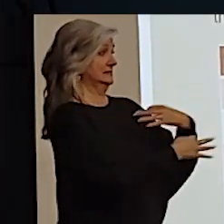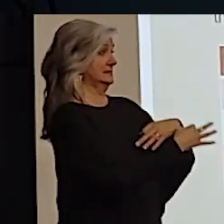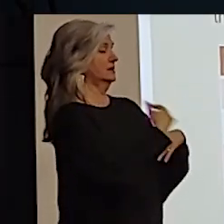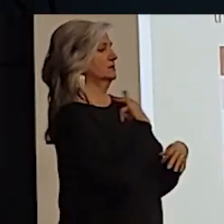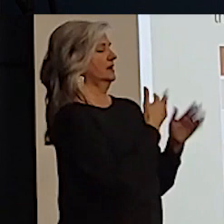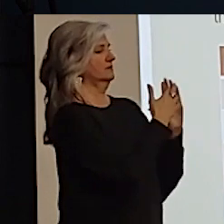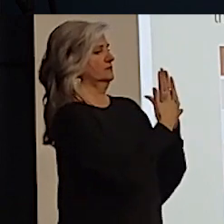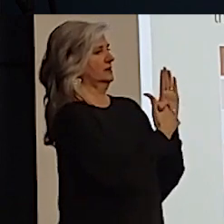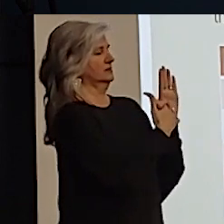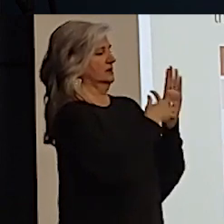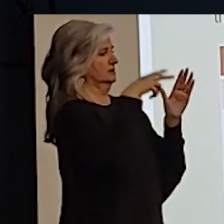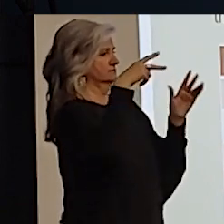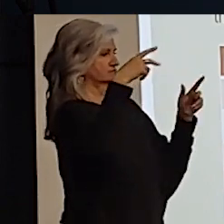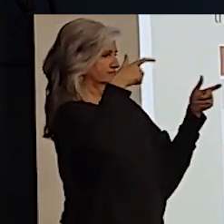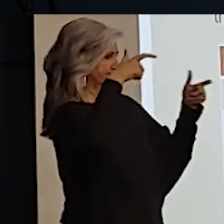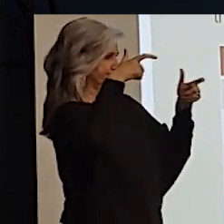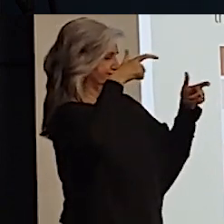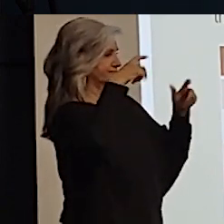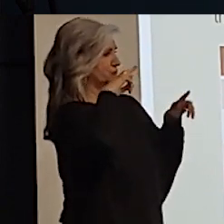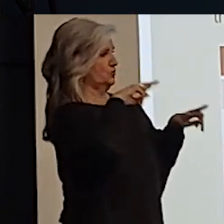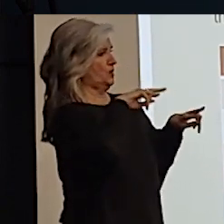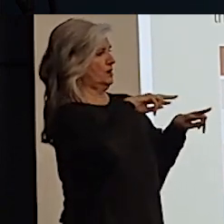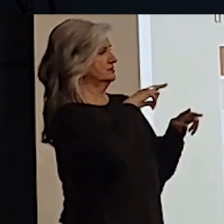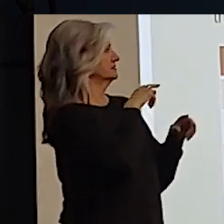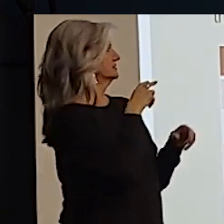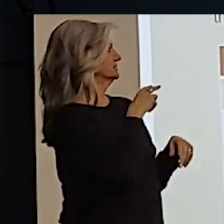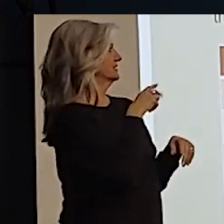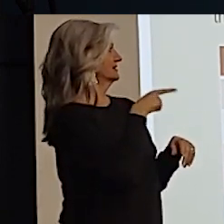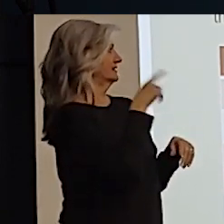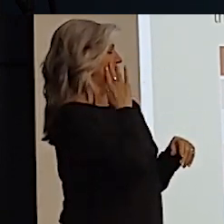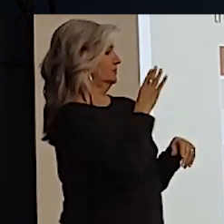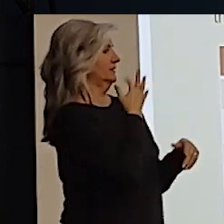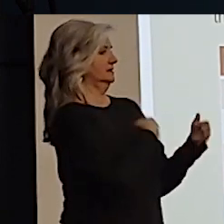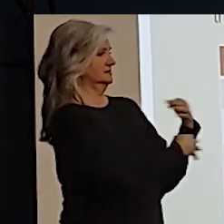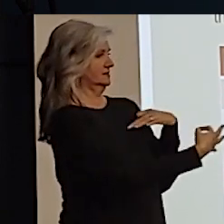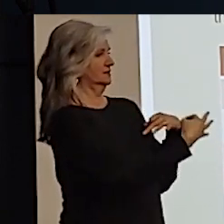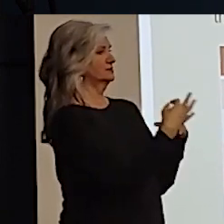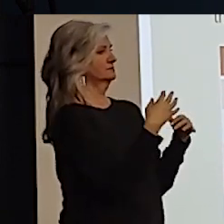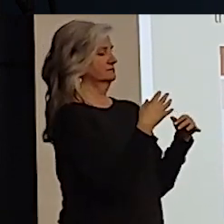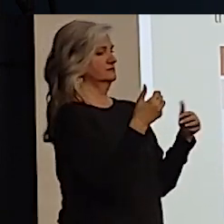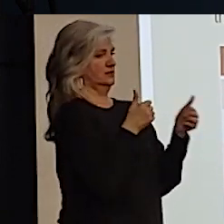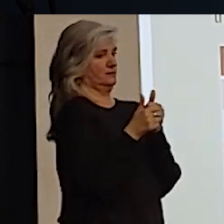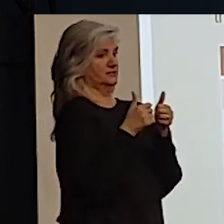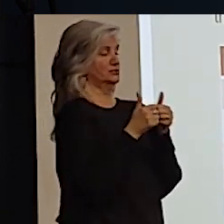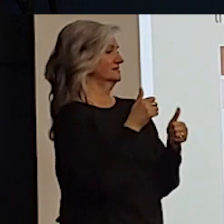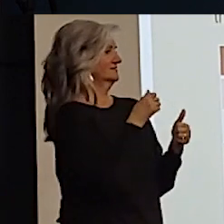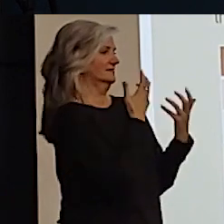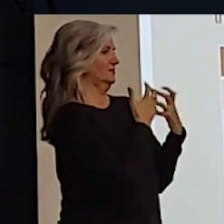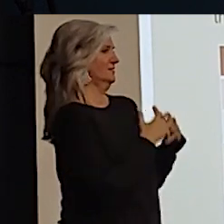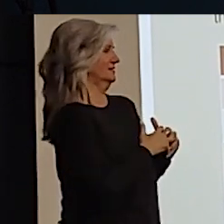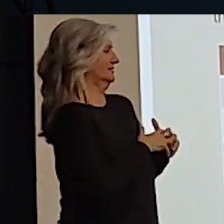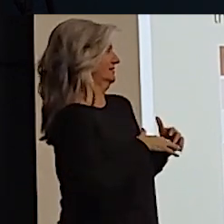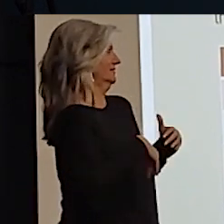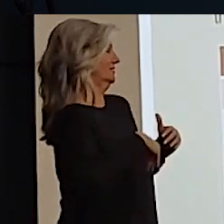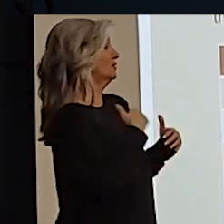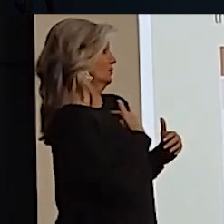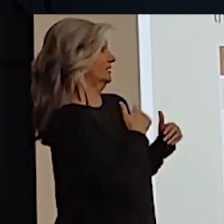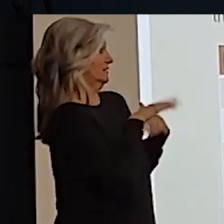regulatory bodies to oversee these, and they will be the surrogate to competition. That hasn't worked out as all of us had